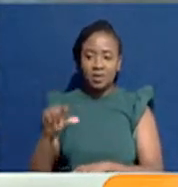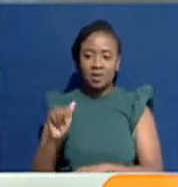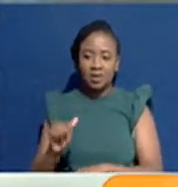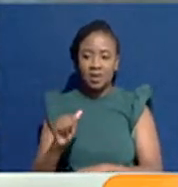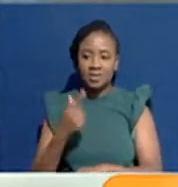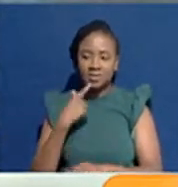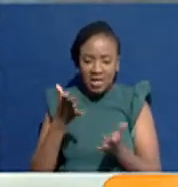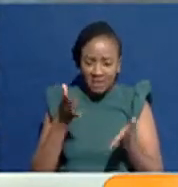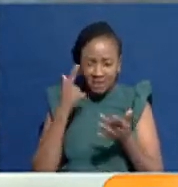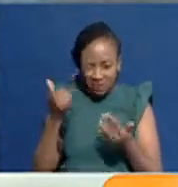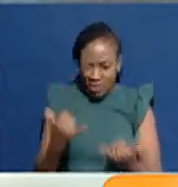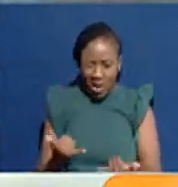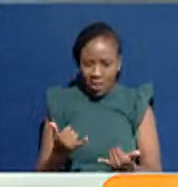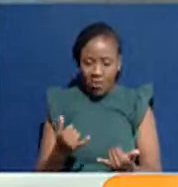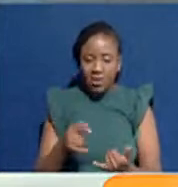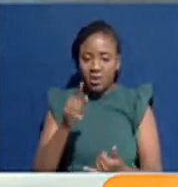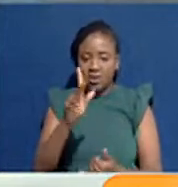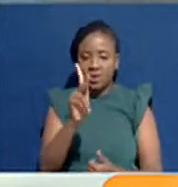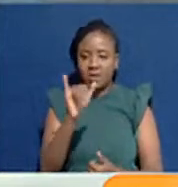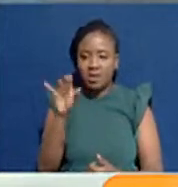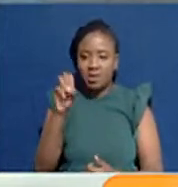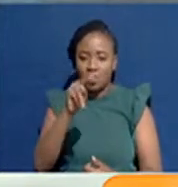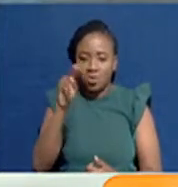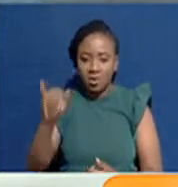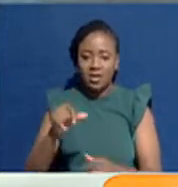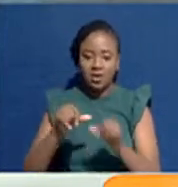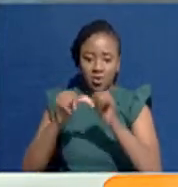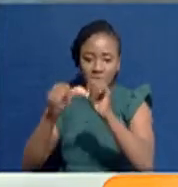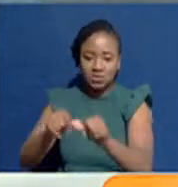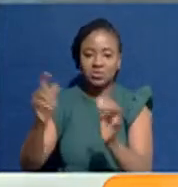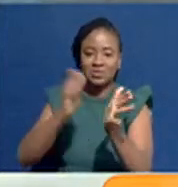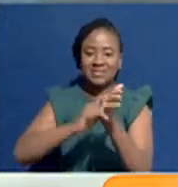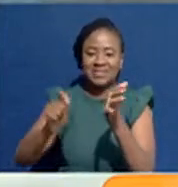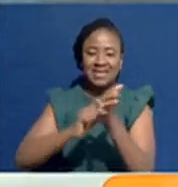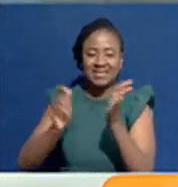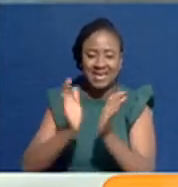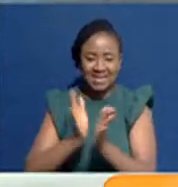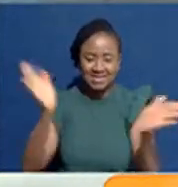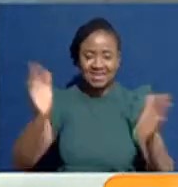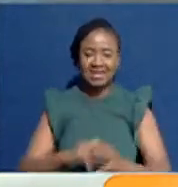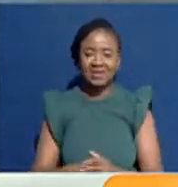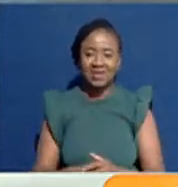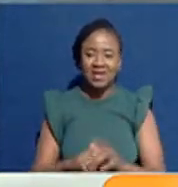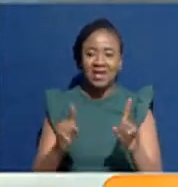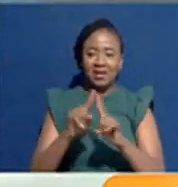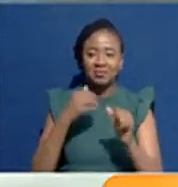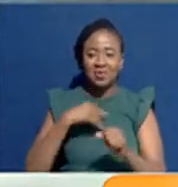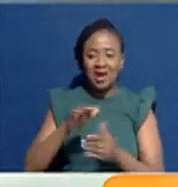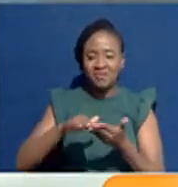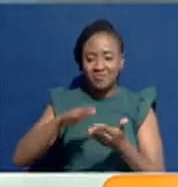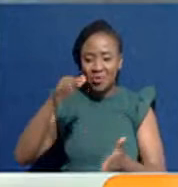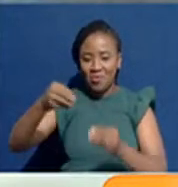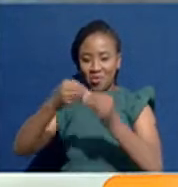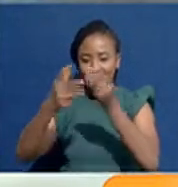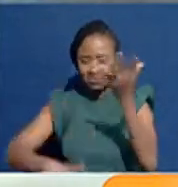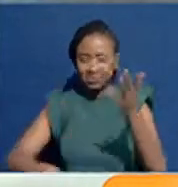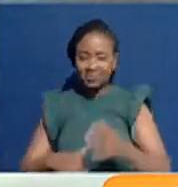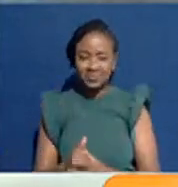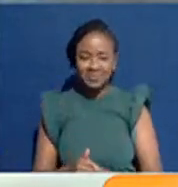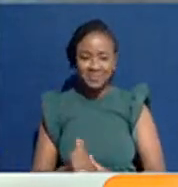at the moment, Jeremiah Kioni remains the Secretary General. And of course, so much more continues within that